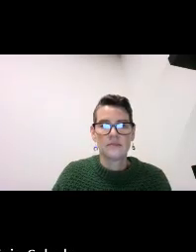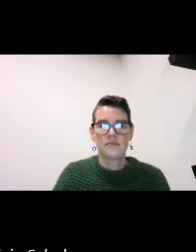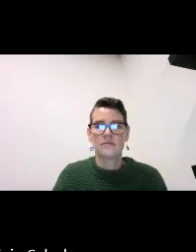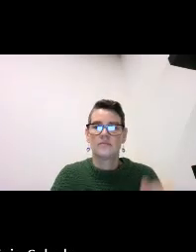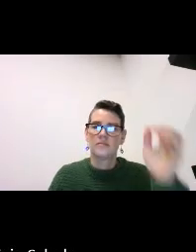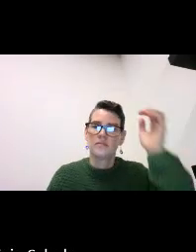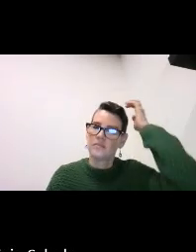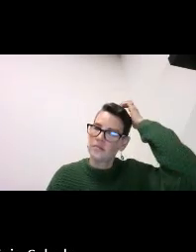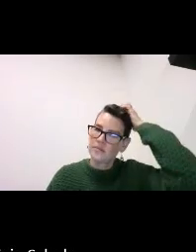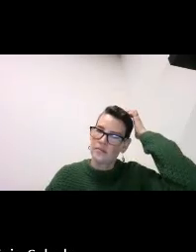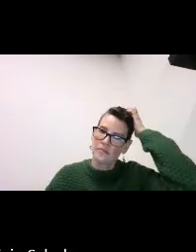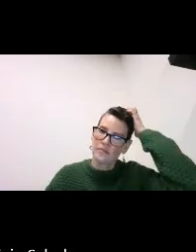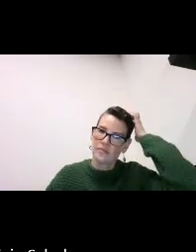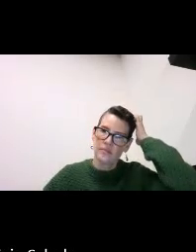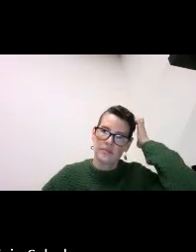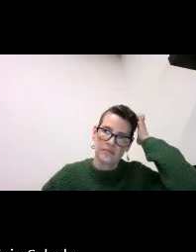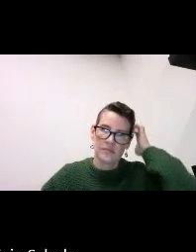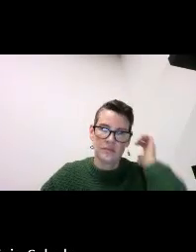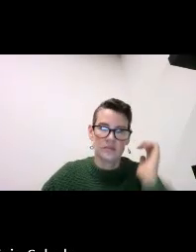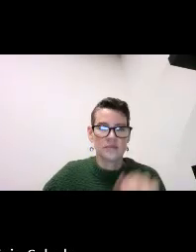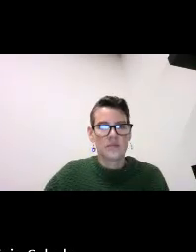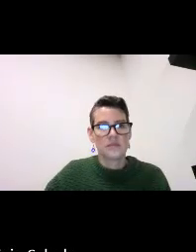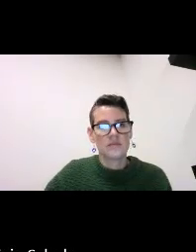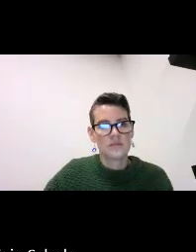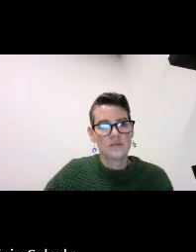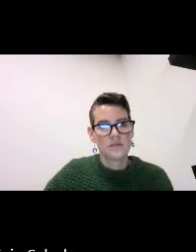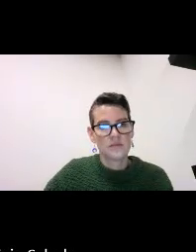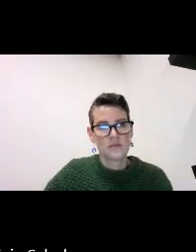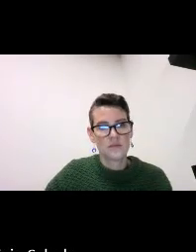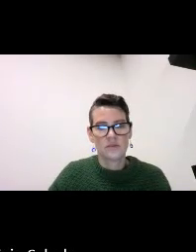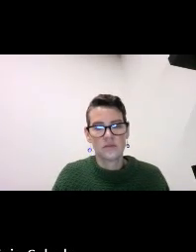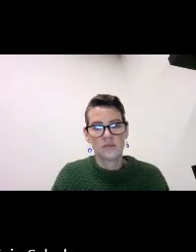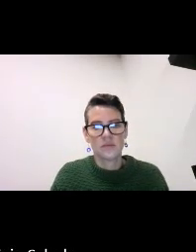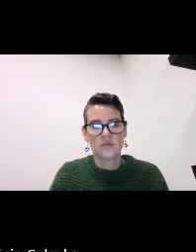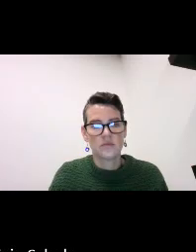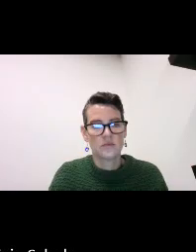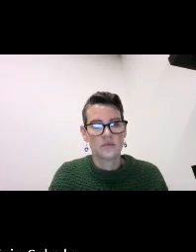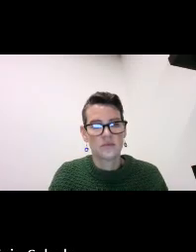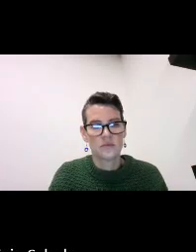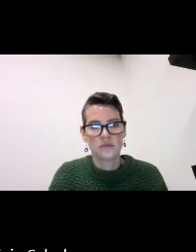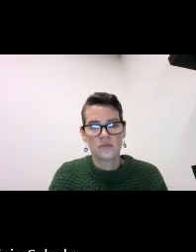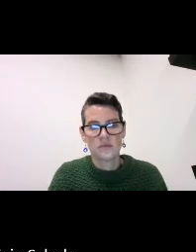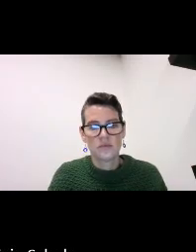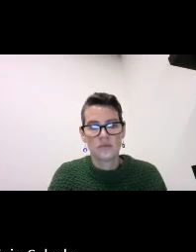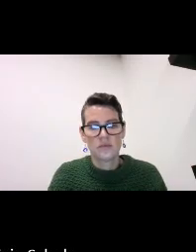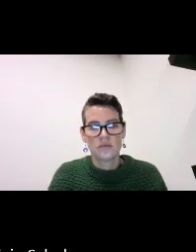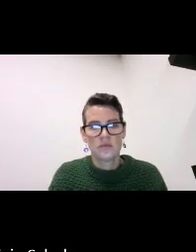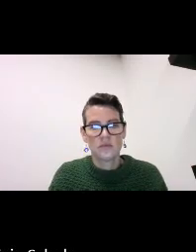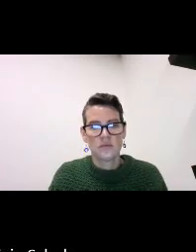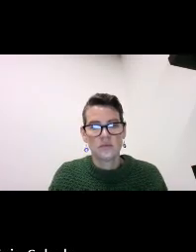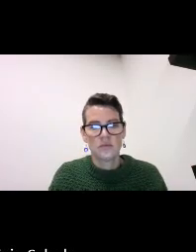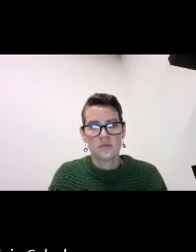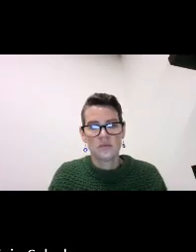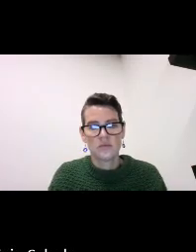progressed. That's the client's response. And then member demonstrated understanding of grounding techniques,